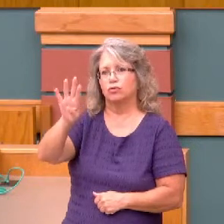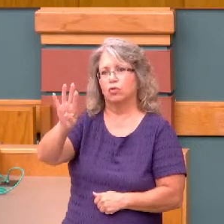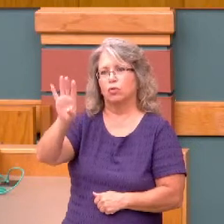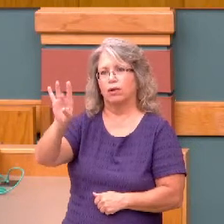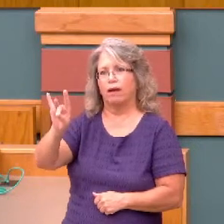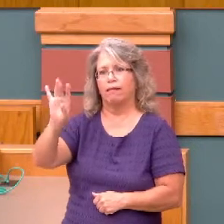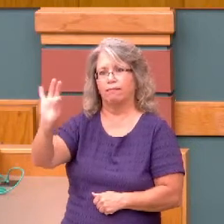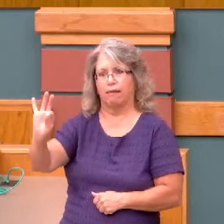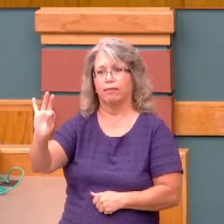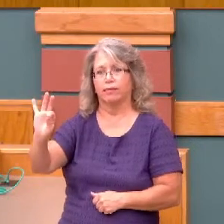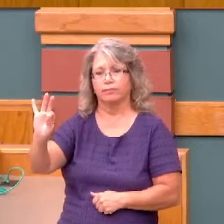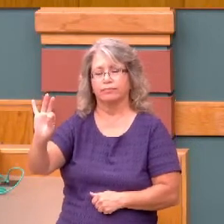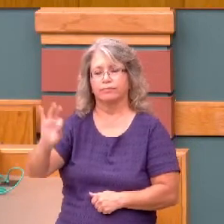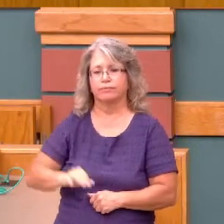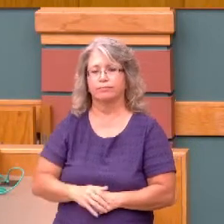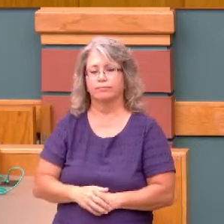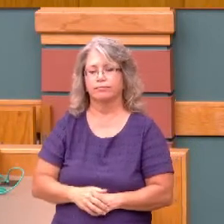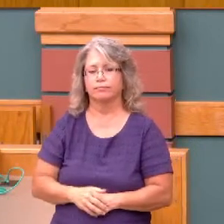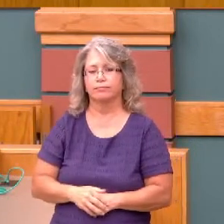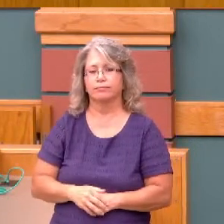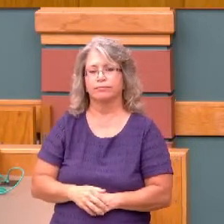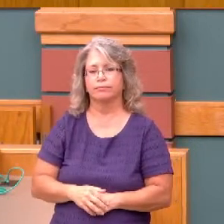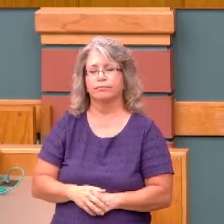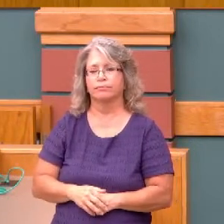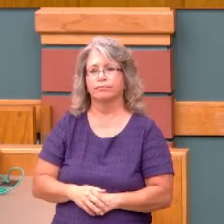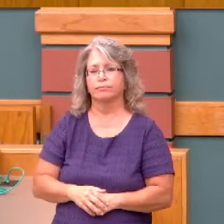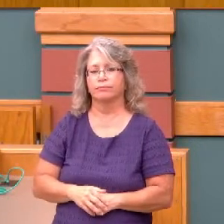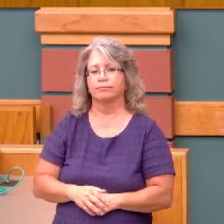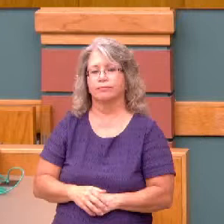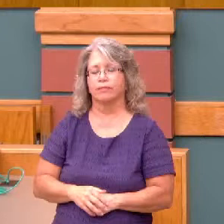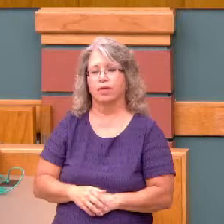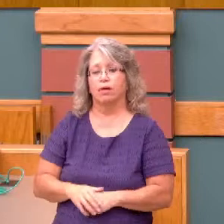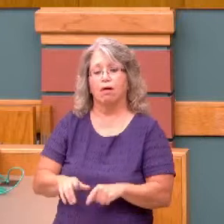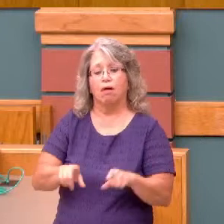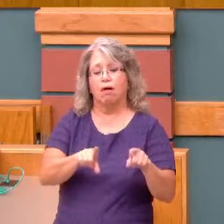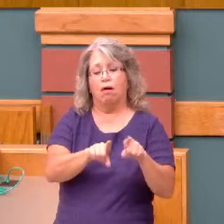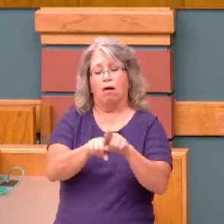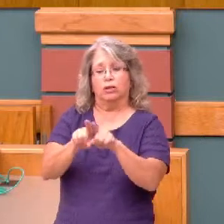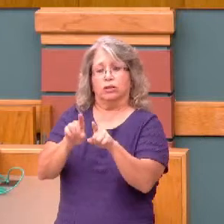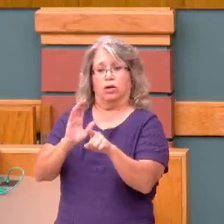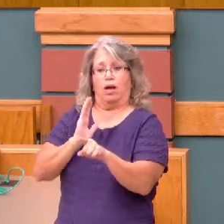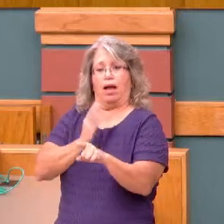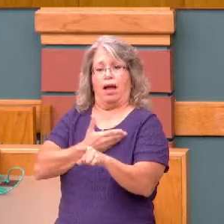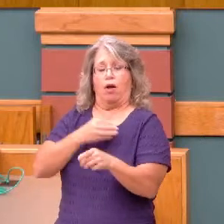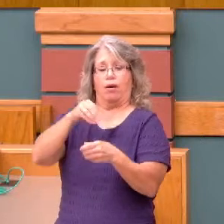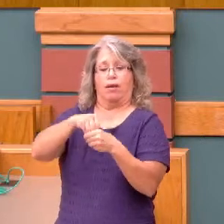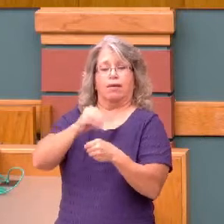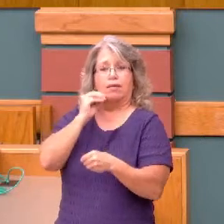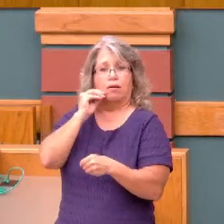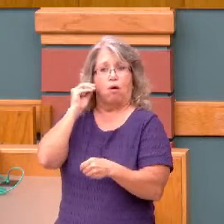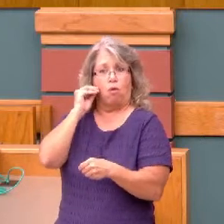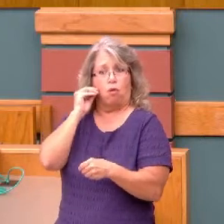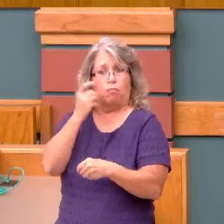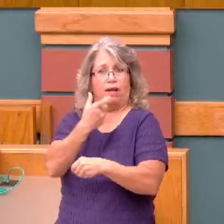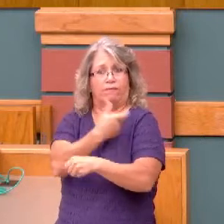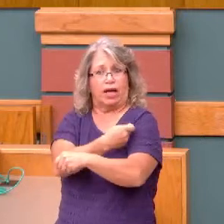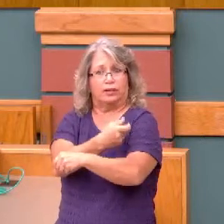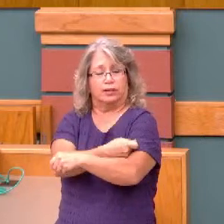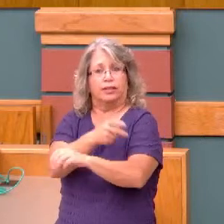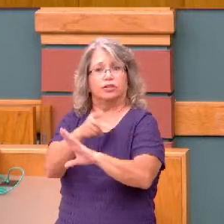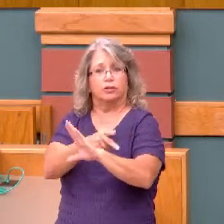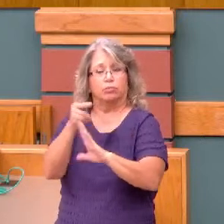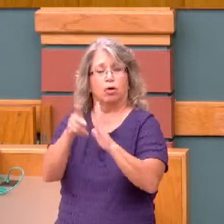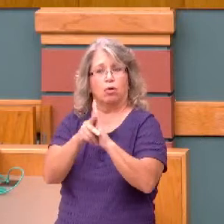361-826-2489. So in addition to that, our in-home vaccination program is centered around bringing